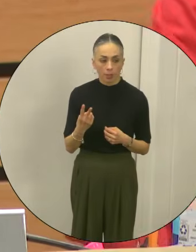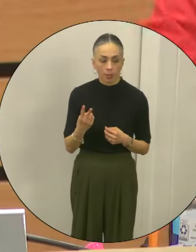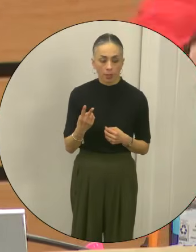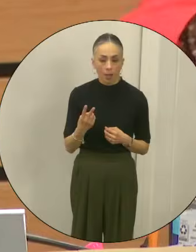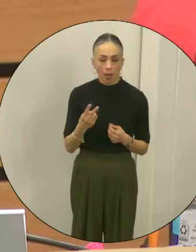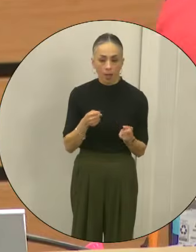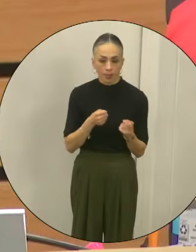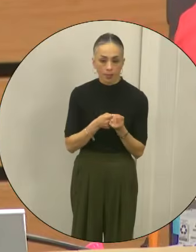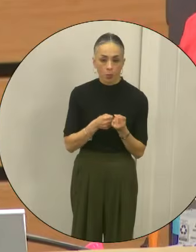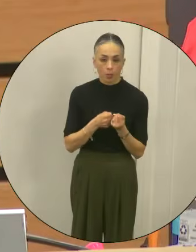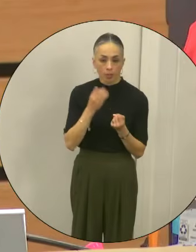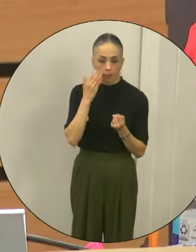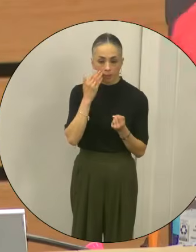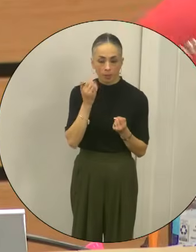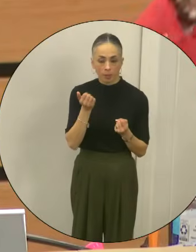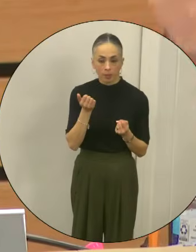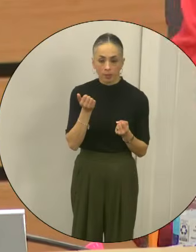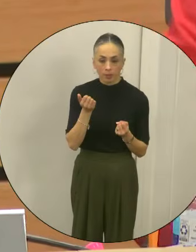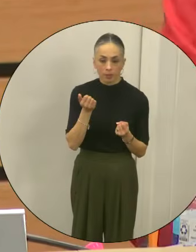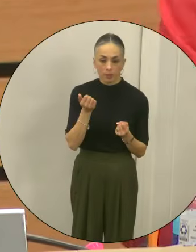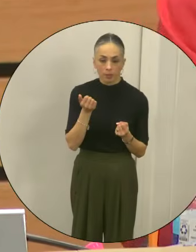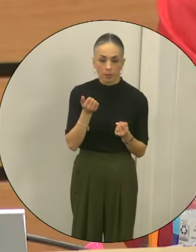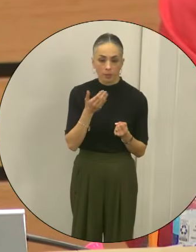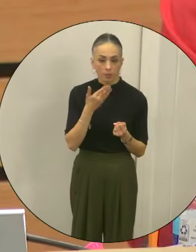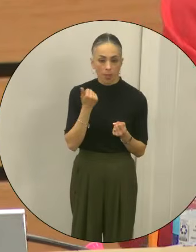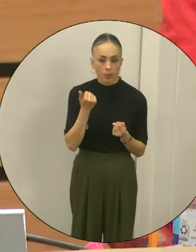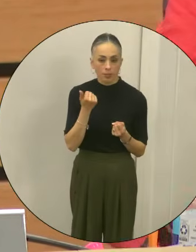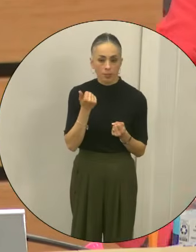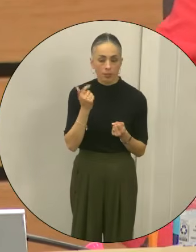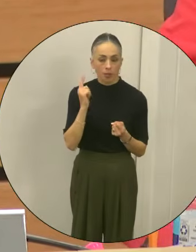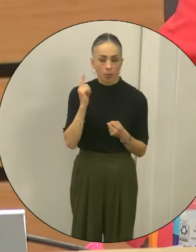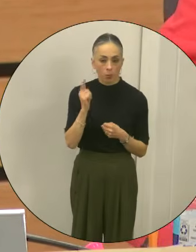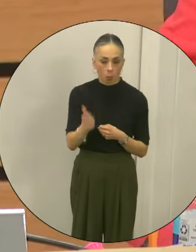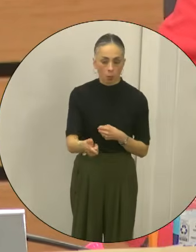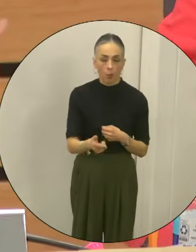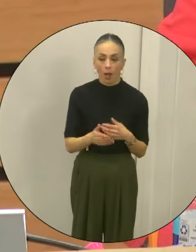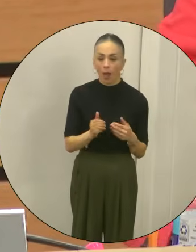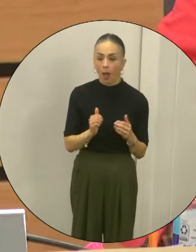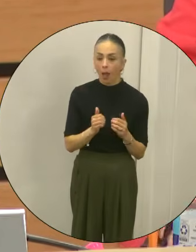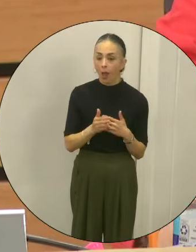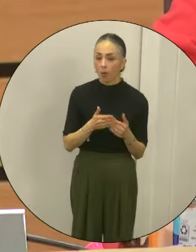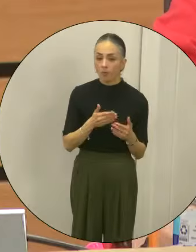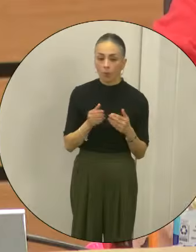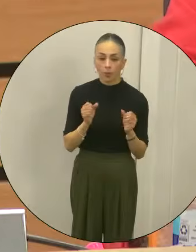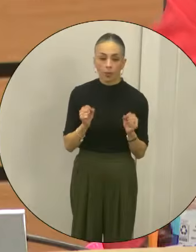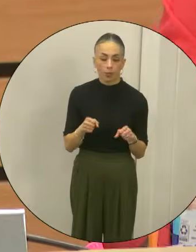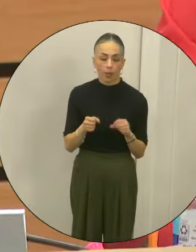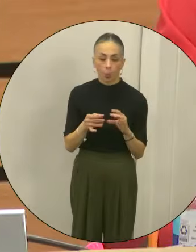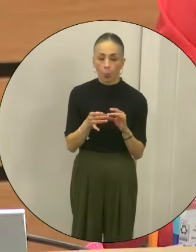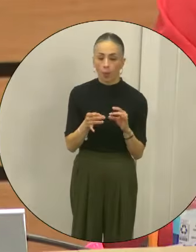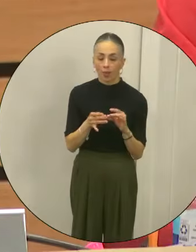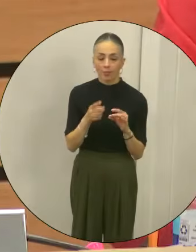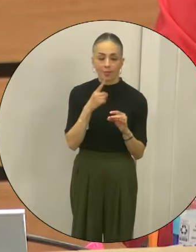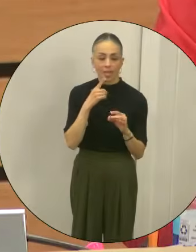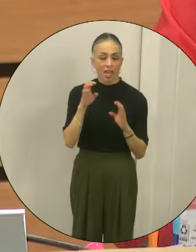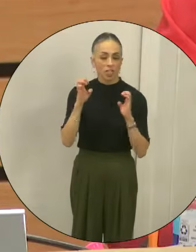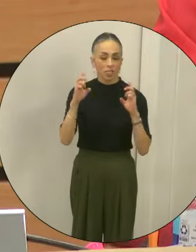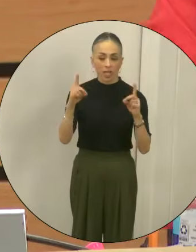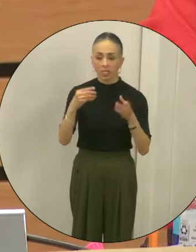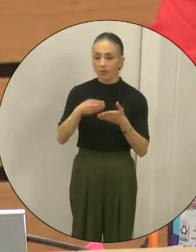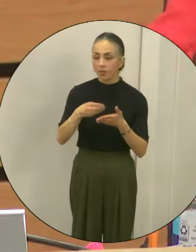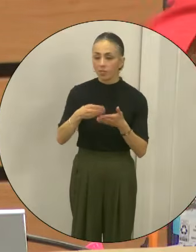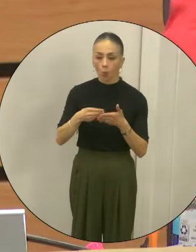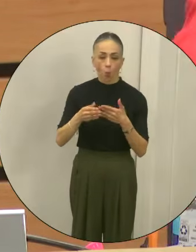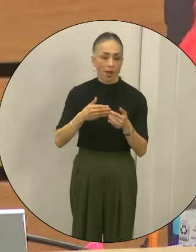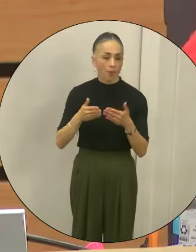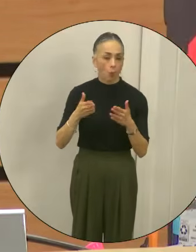support it because it is best down the road, and however we can word that to say education funding for whatever